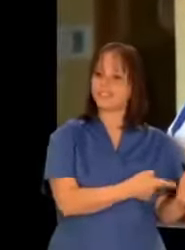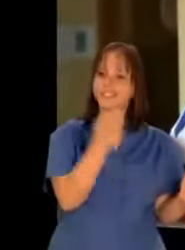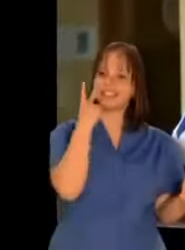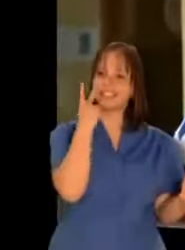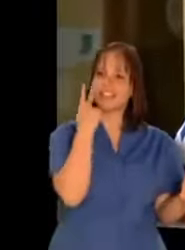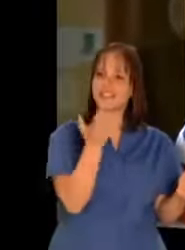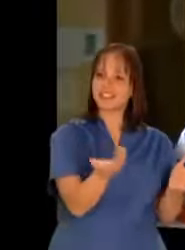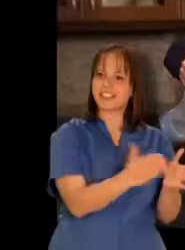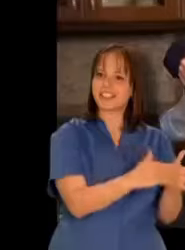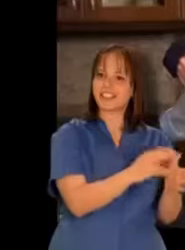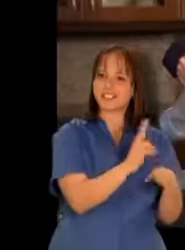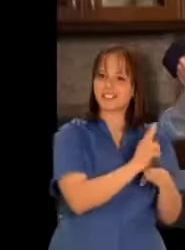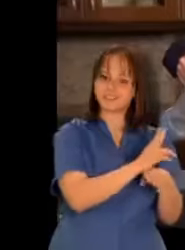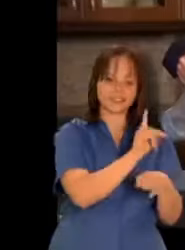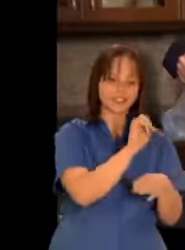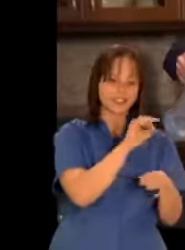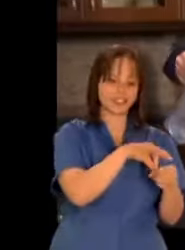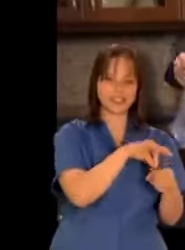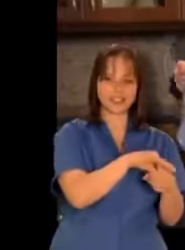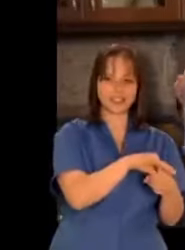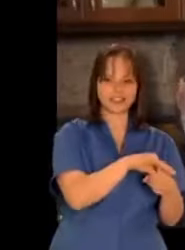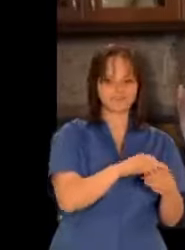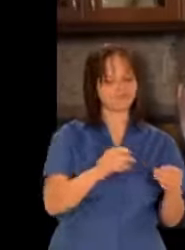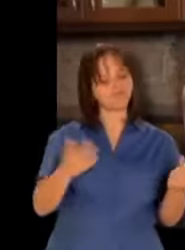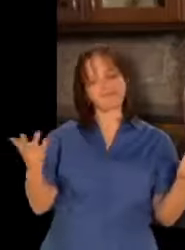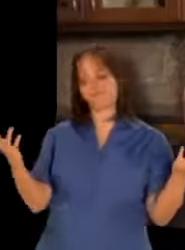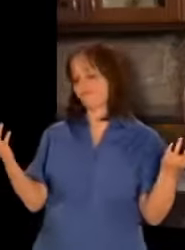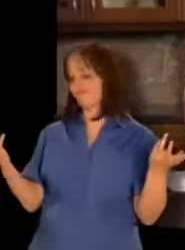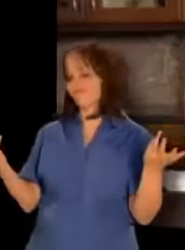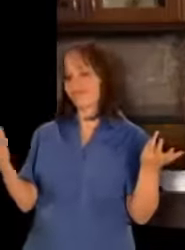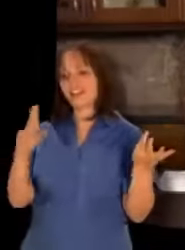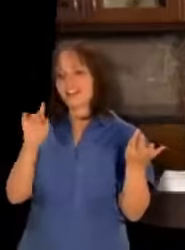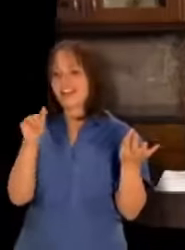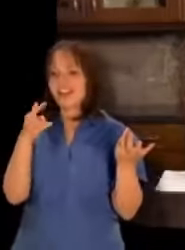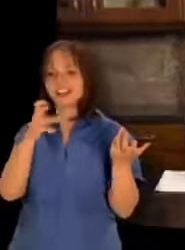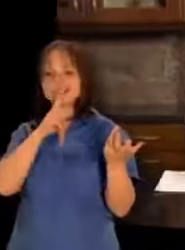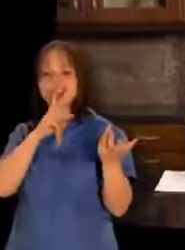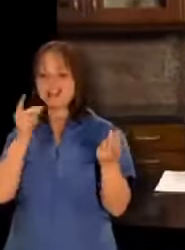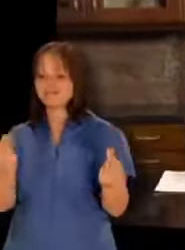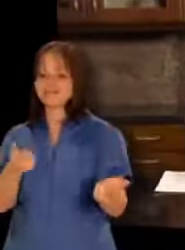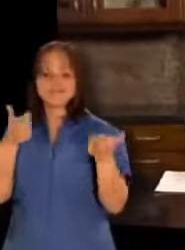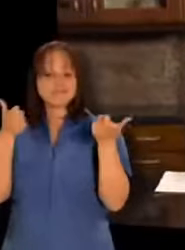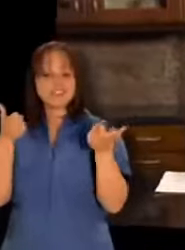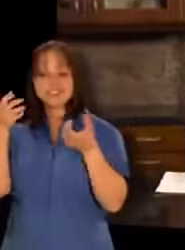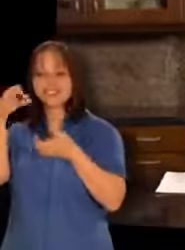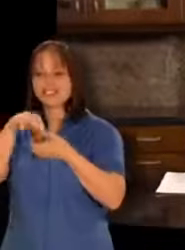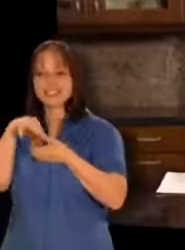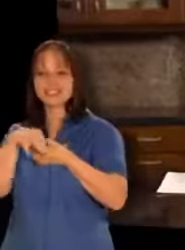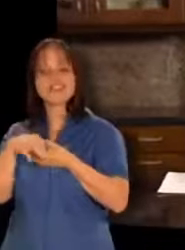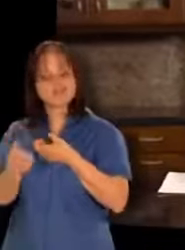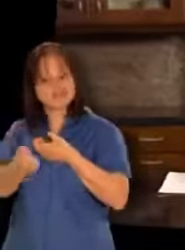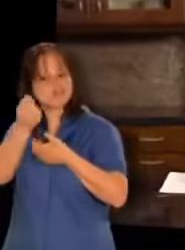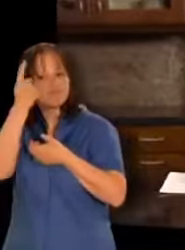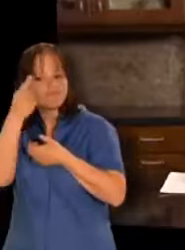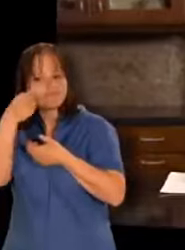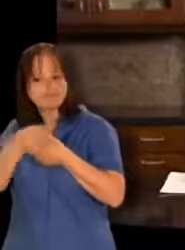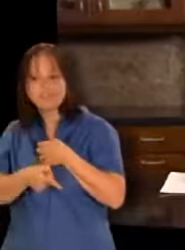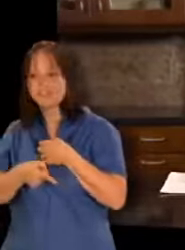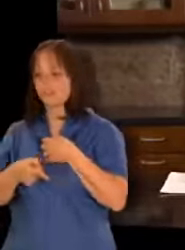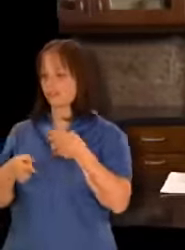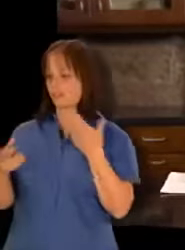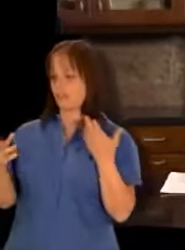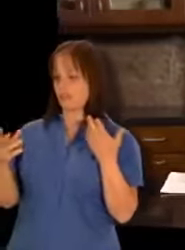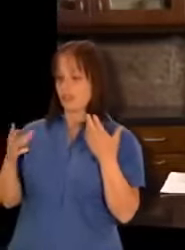get tea out of it. Notice instant tea with the Kangen water. So I think you can understand with the microclustering of